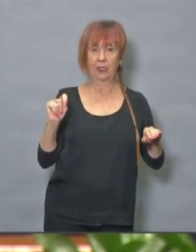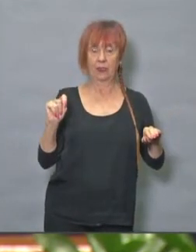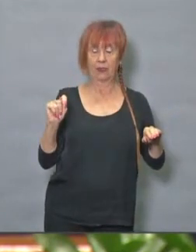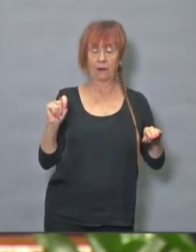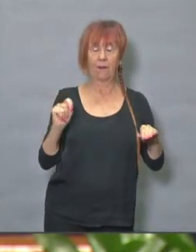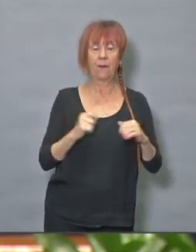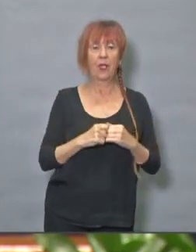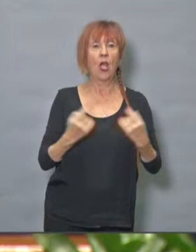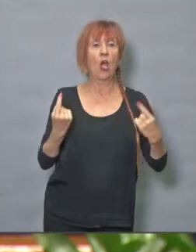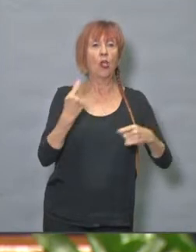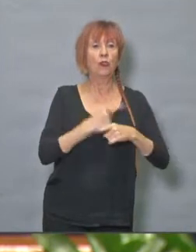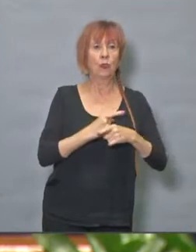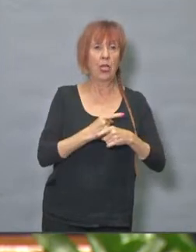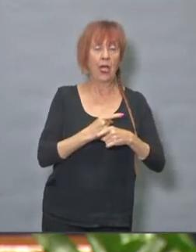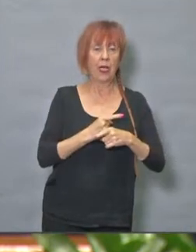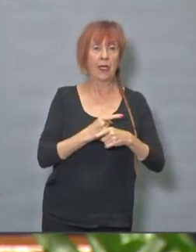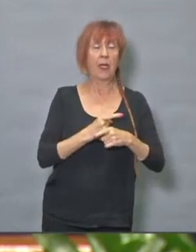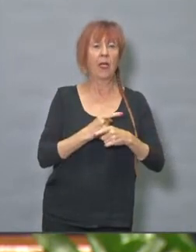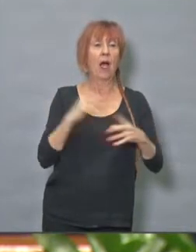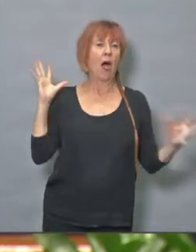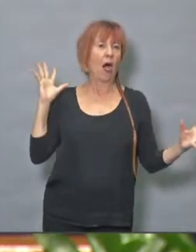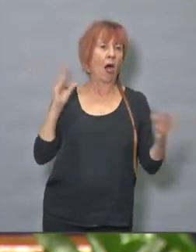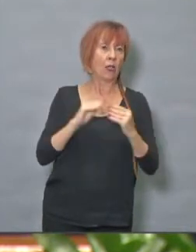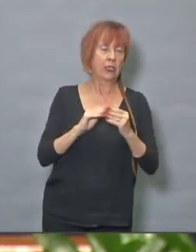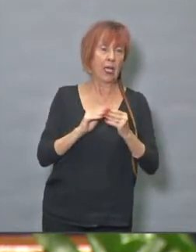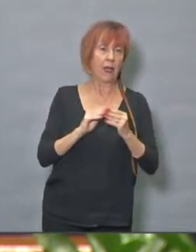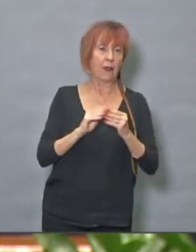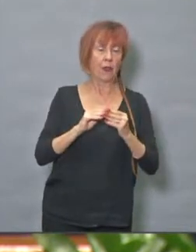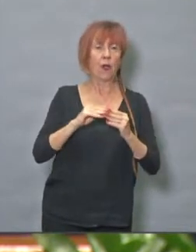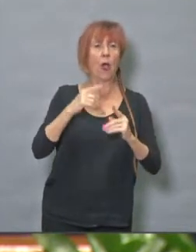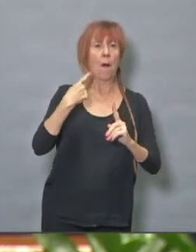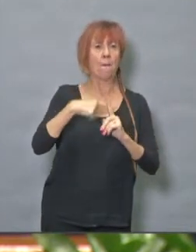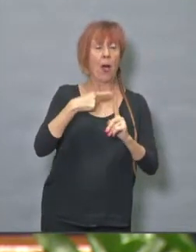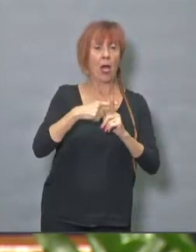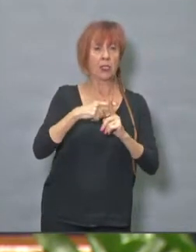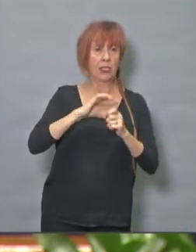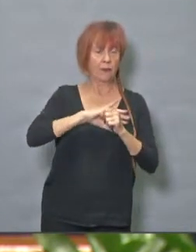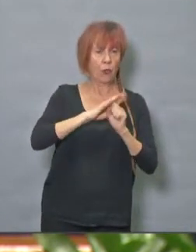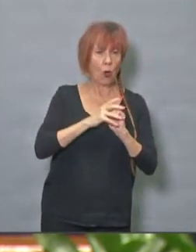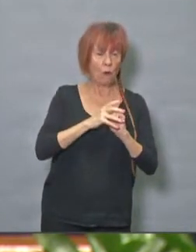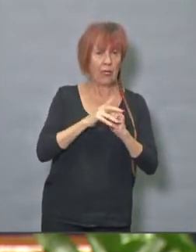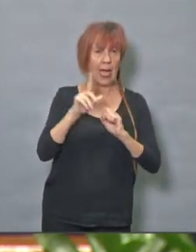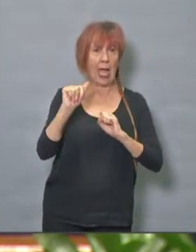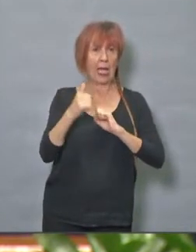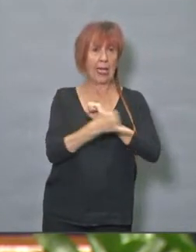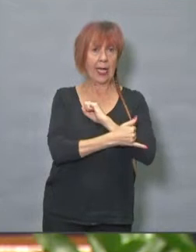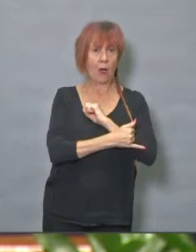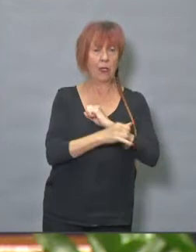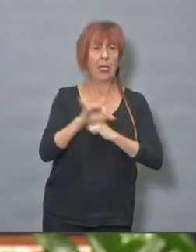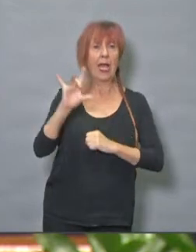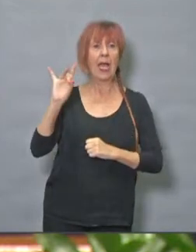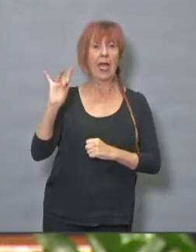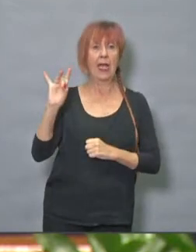reported cases brings the total number of people who have tested positive for COVID-19 in LA County to